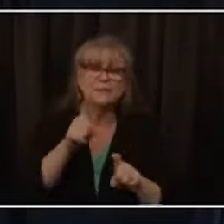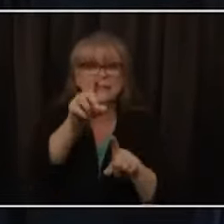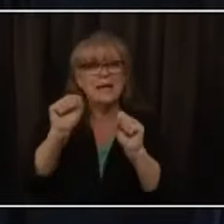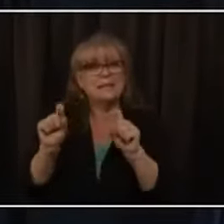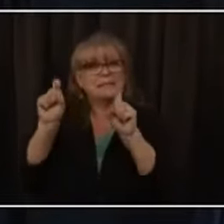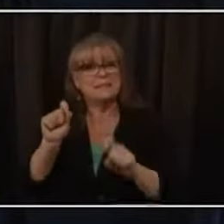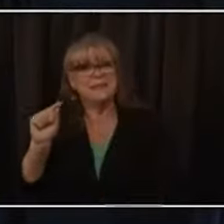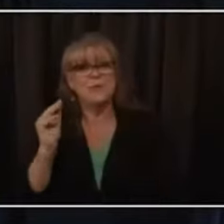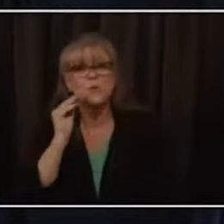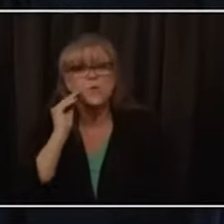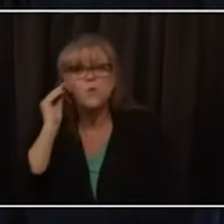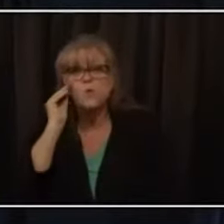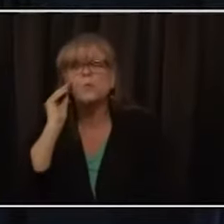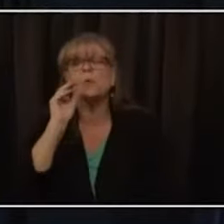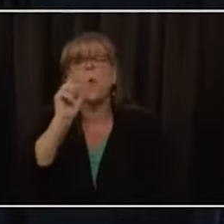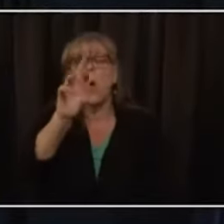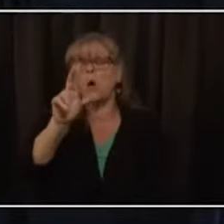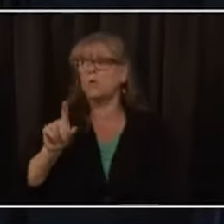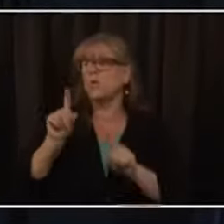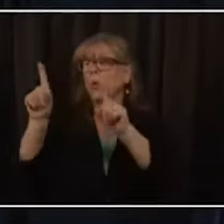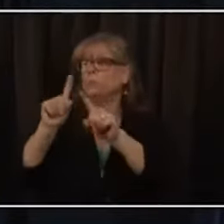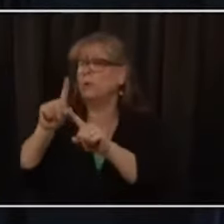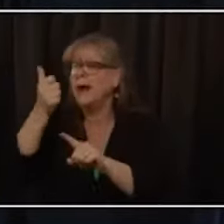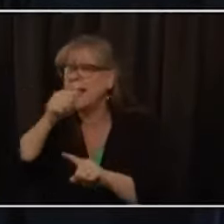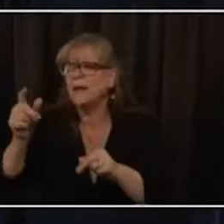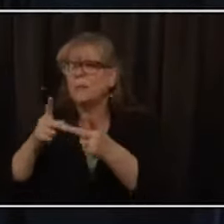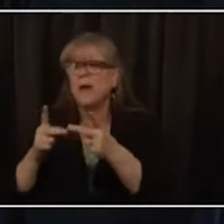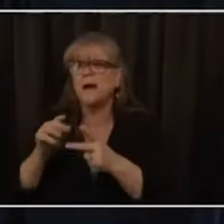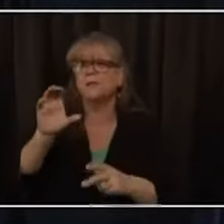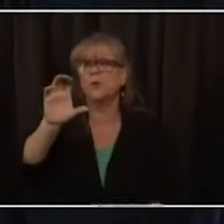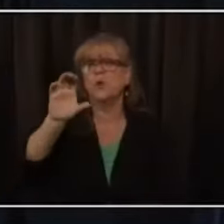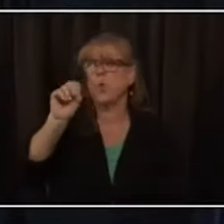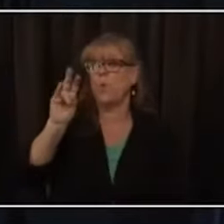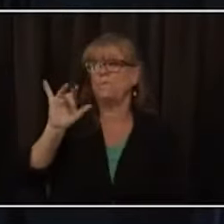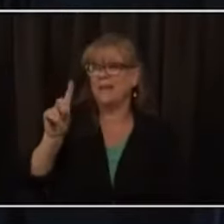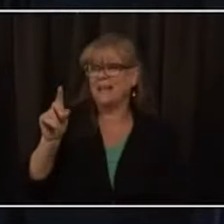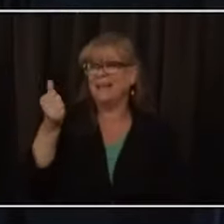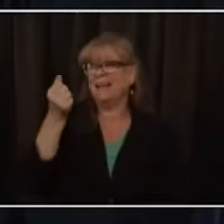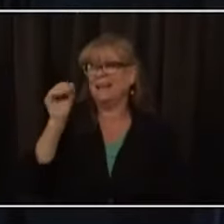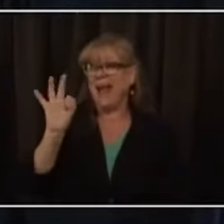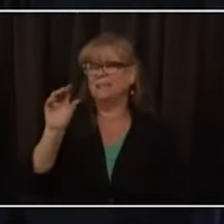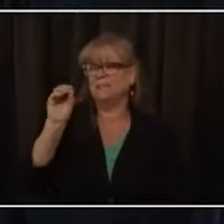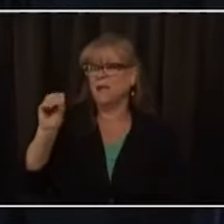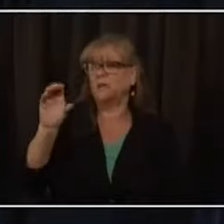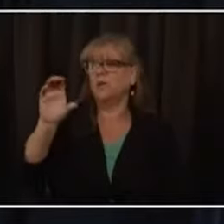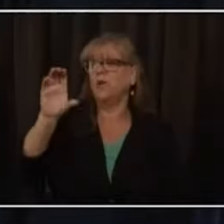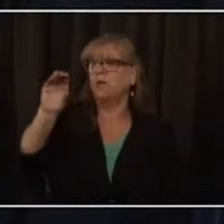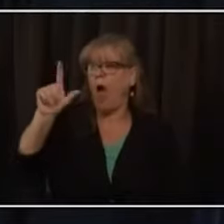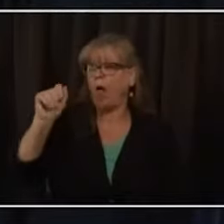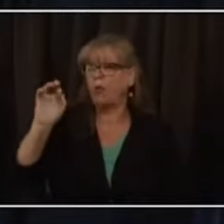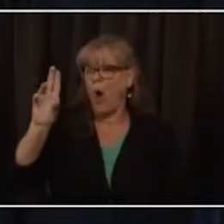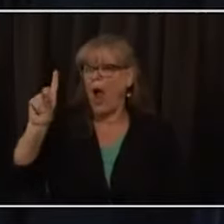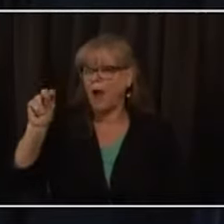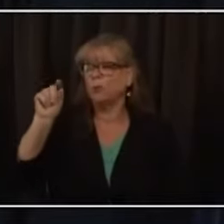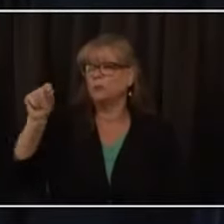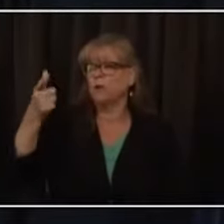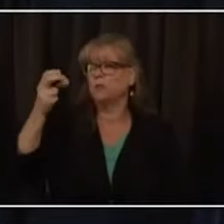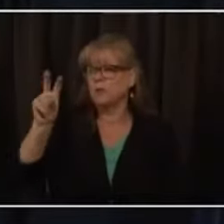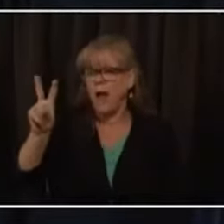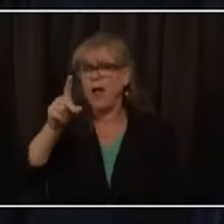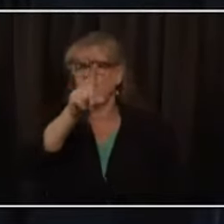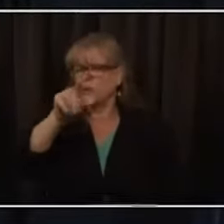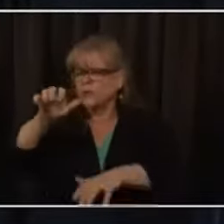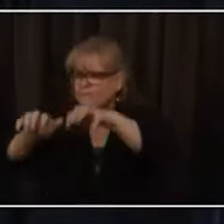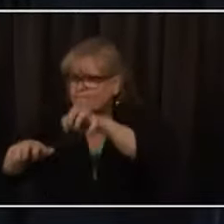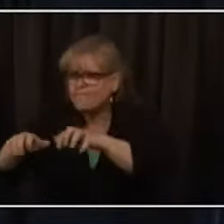Go to covid19.colorado.gov. Click on testing to find out. It's widely available. That's one of the big differences. People ask,